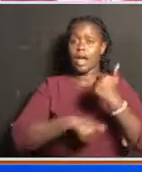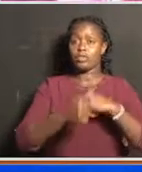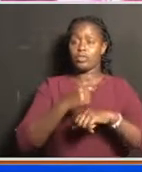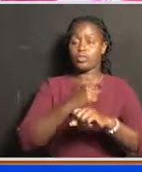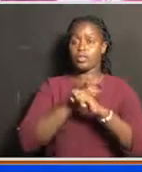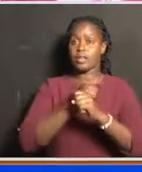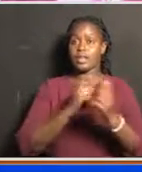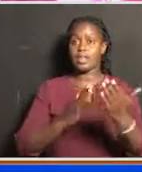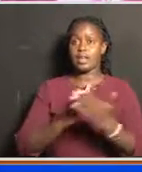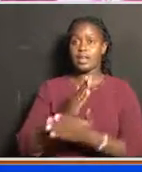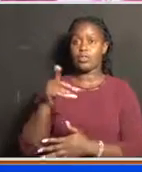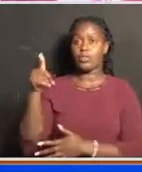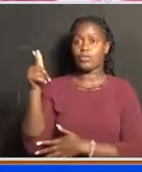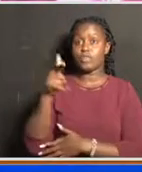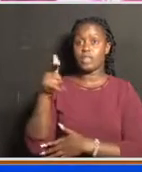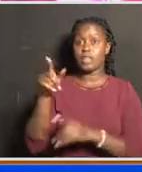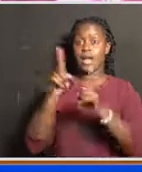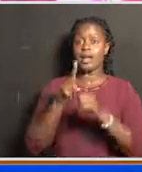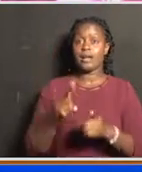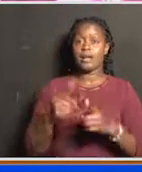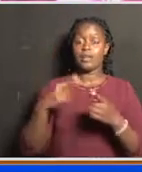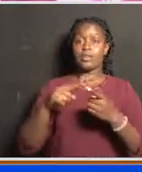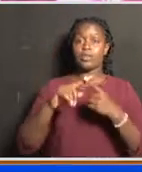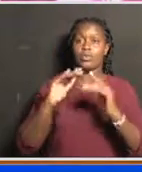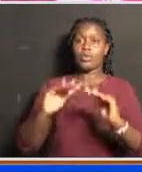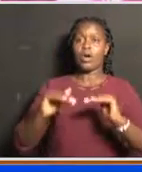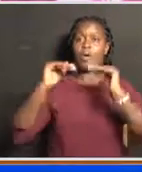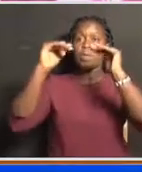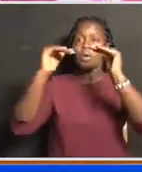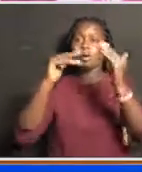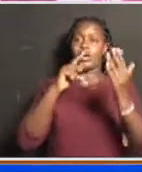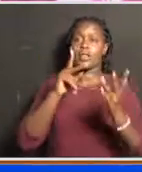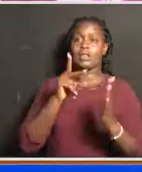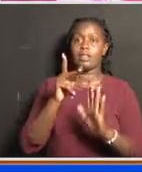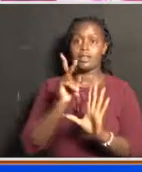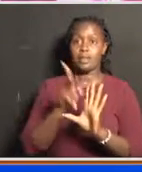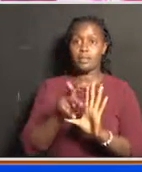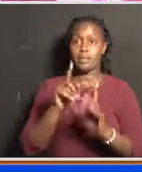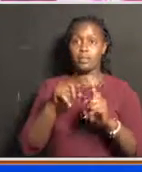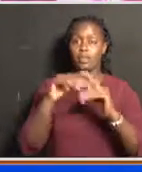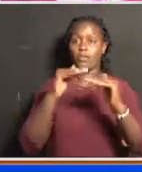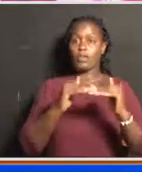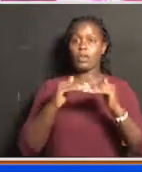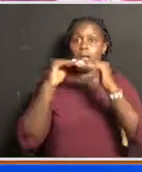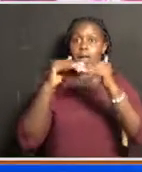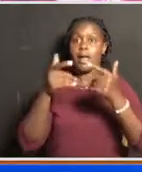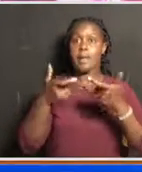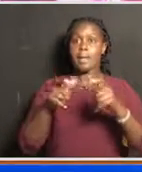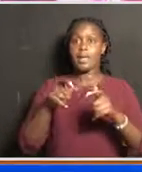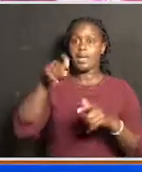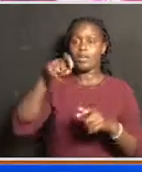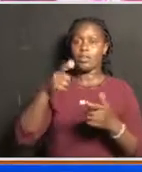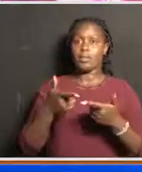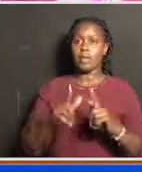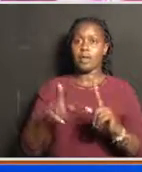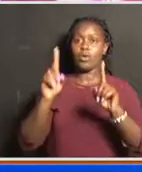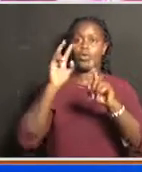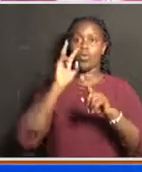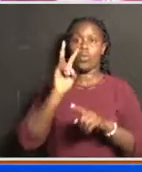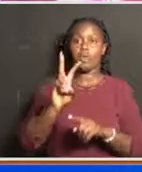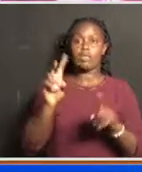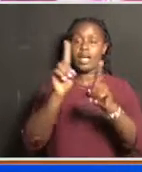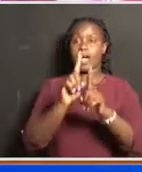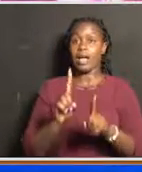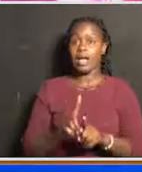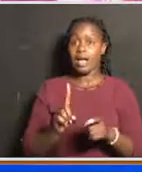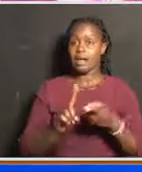of journalists and uphold the principles of democracy. The media must be allowed to act as a watchdog and hold those